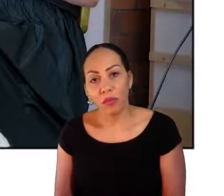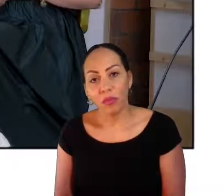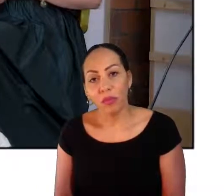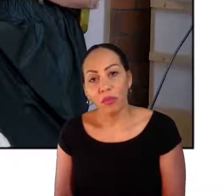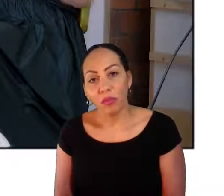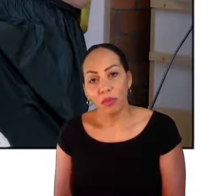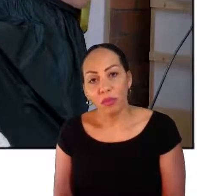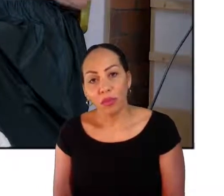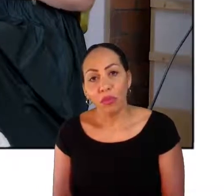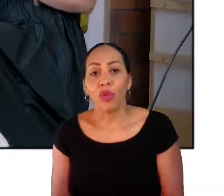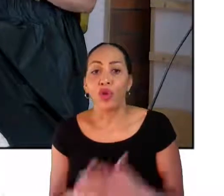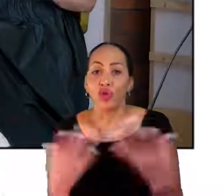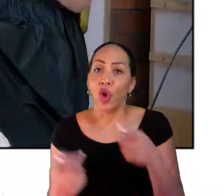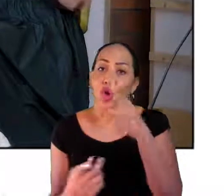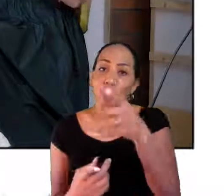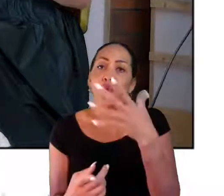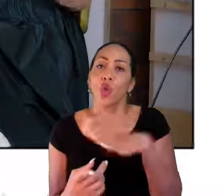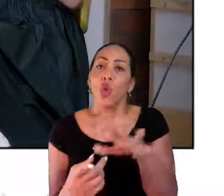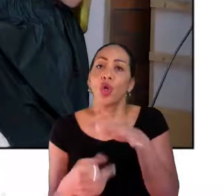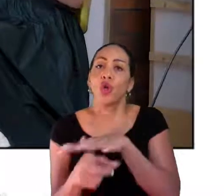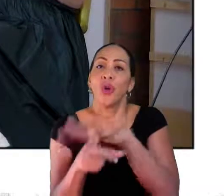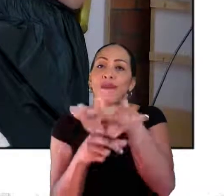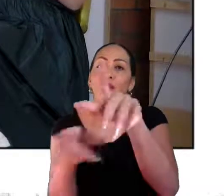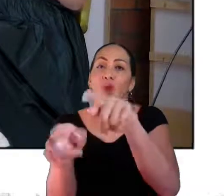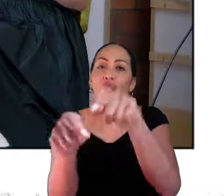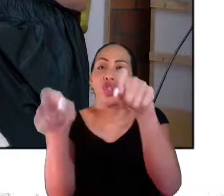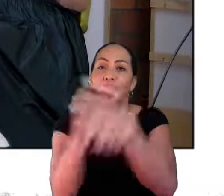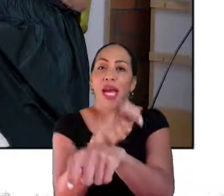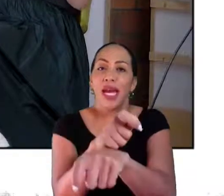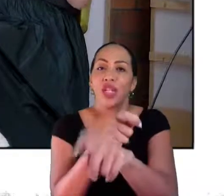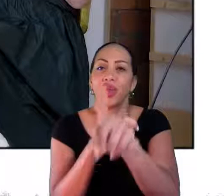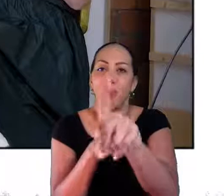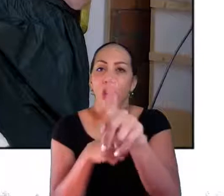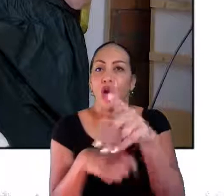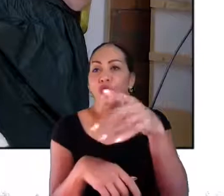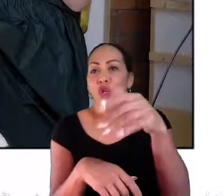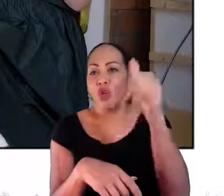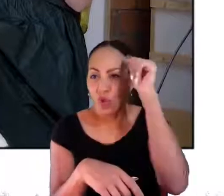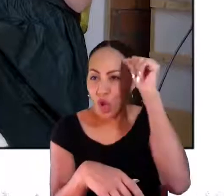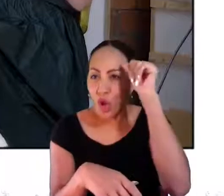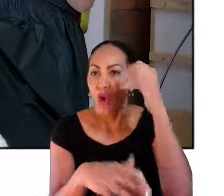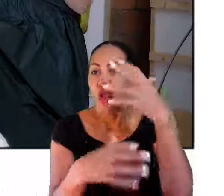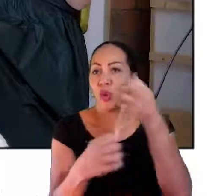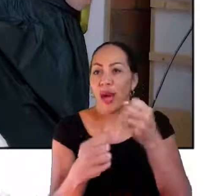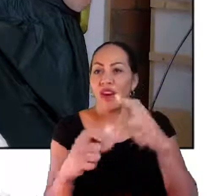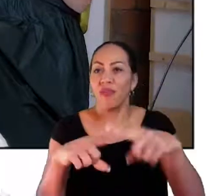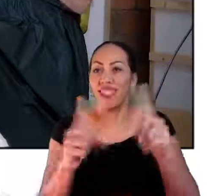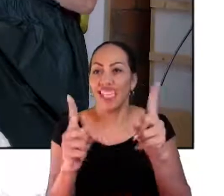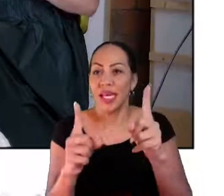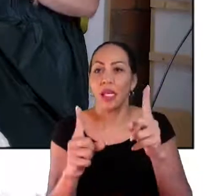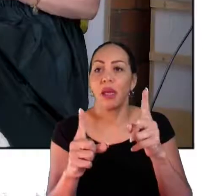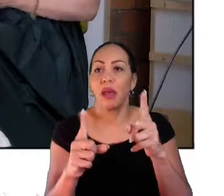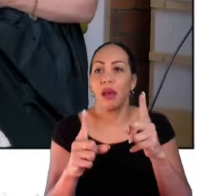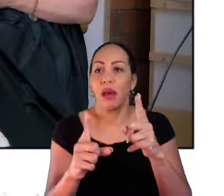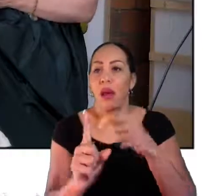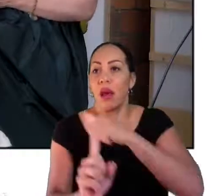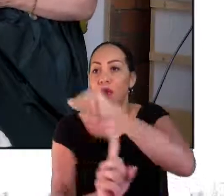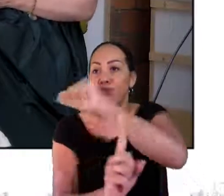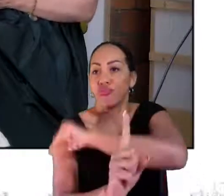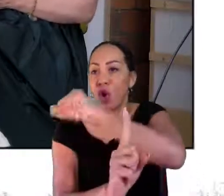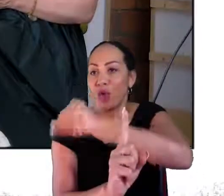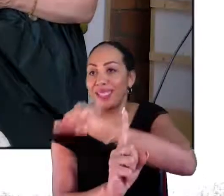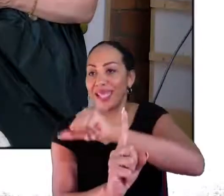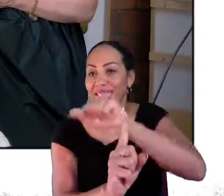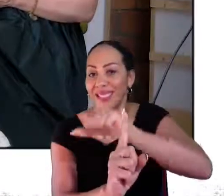in certain ways. So there's me and Jazz and you, and we're doing this robust disagreement in a process, and